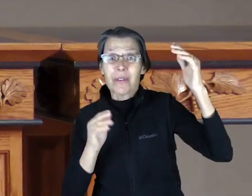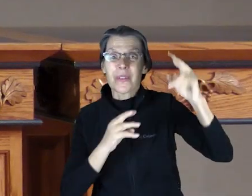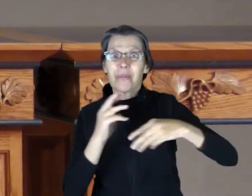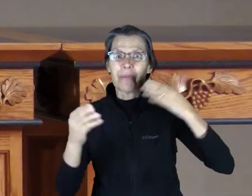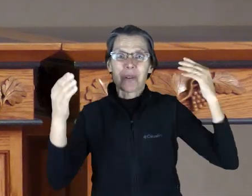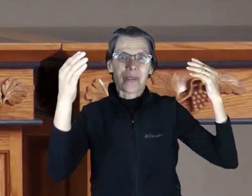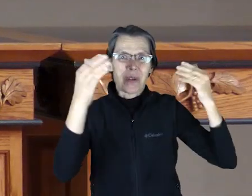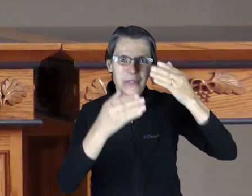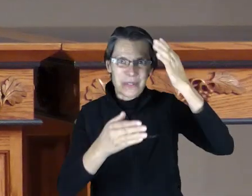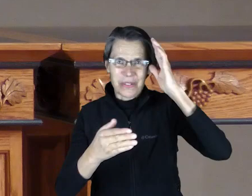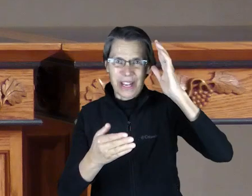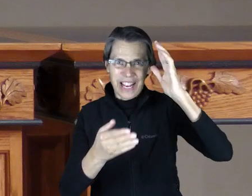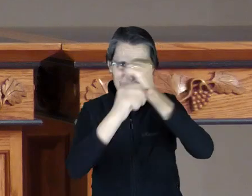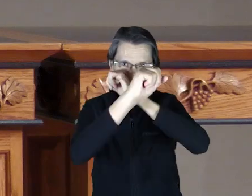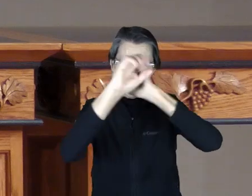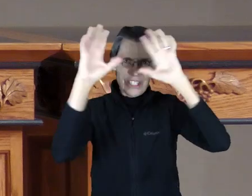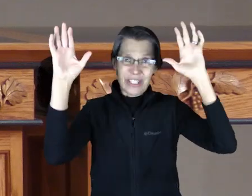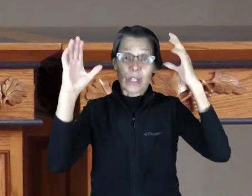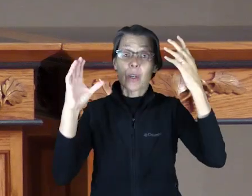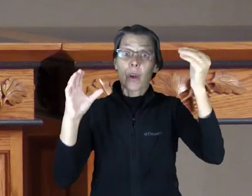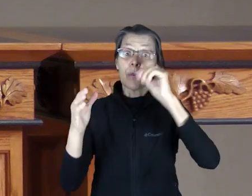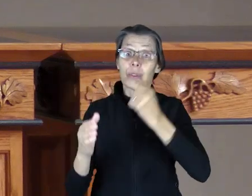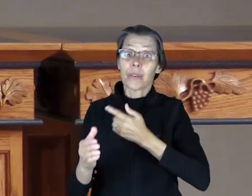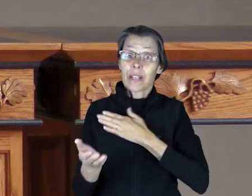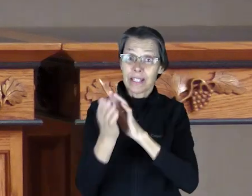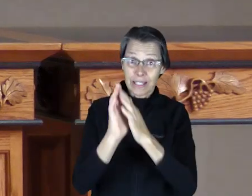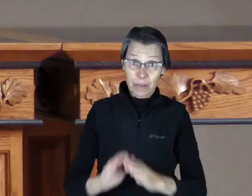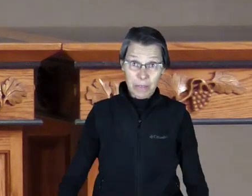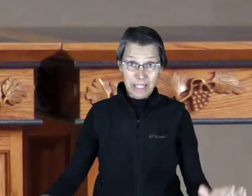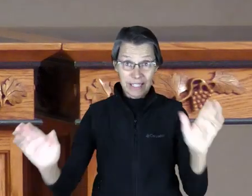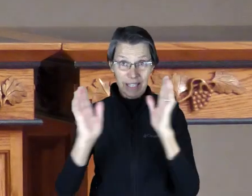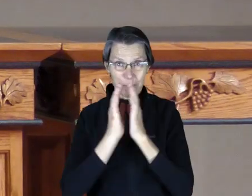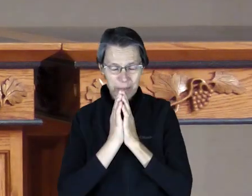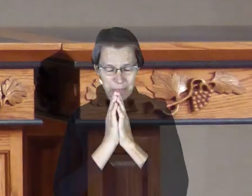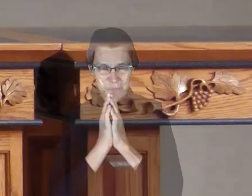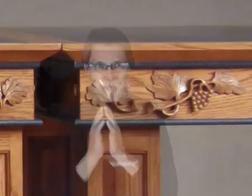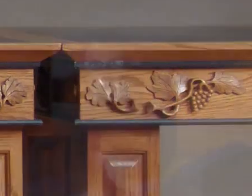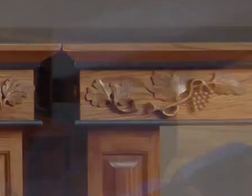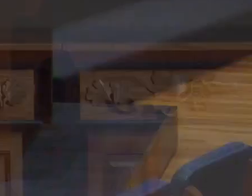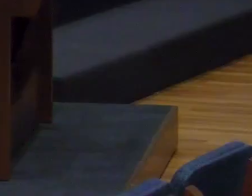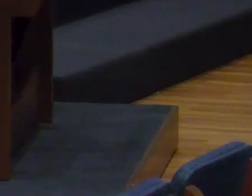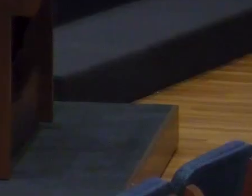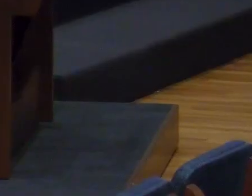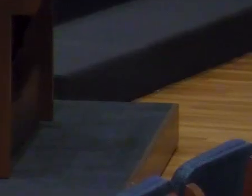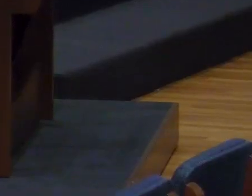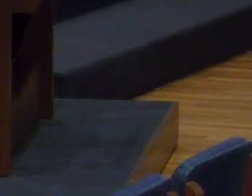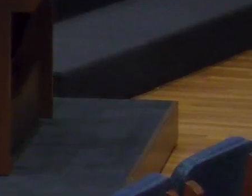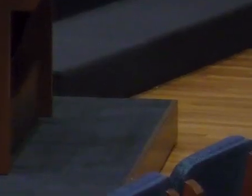hope, the world becomes closer to God's vision. Go in grace and go in peace. Amen.